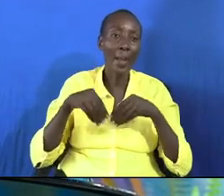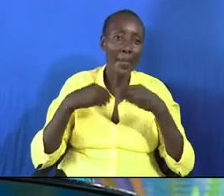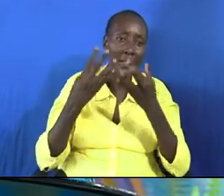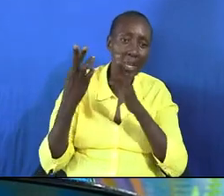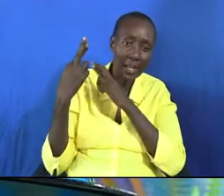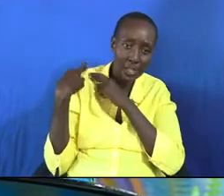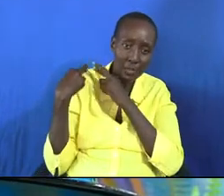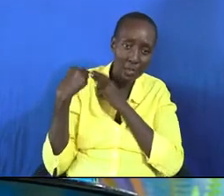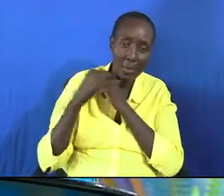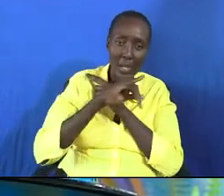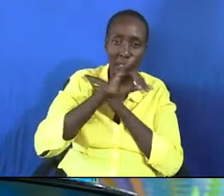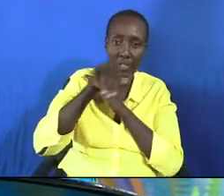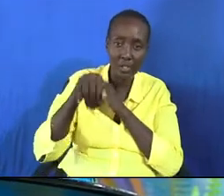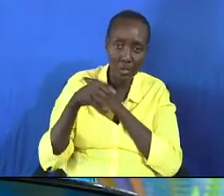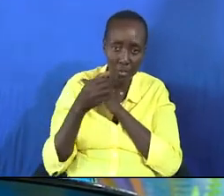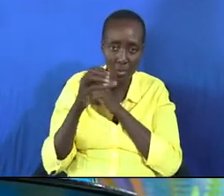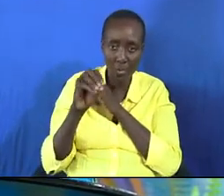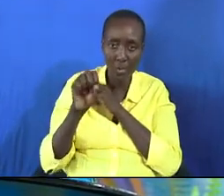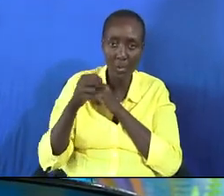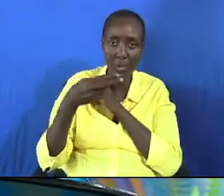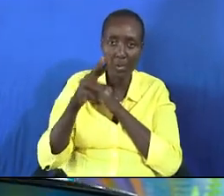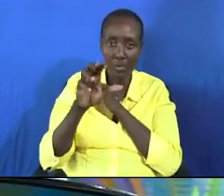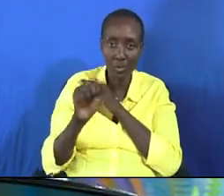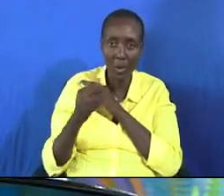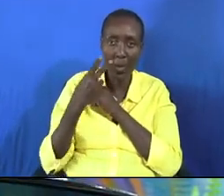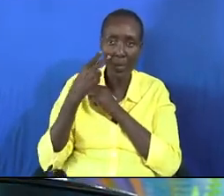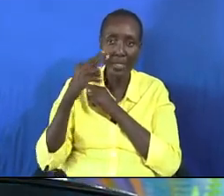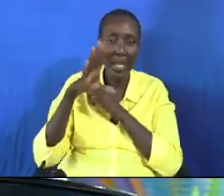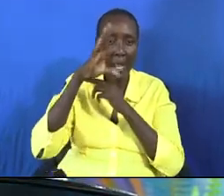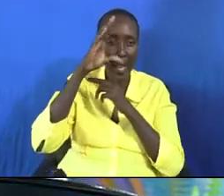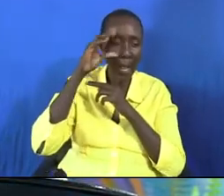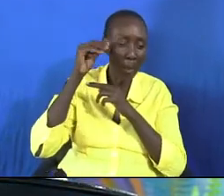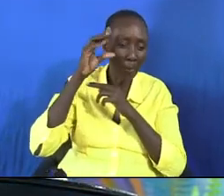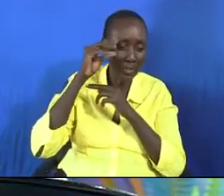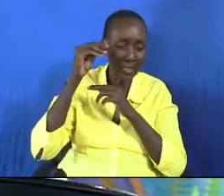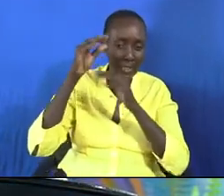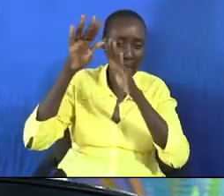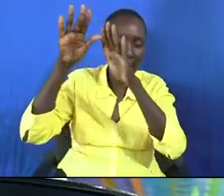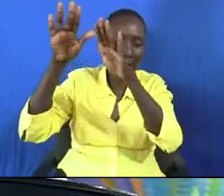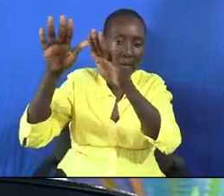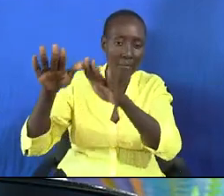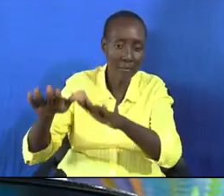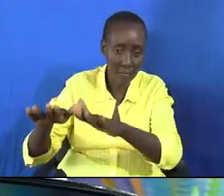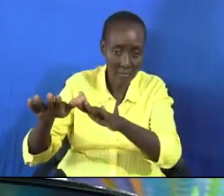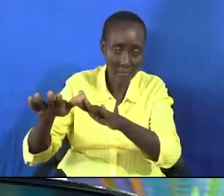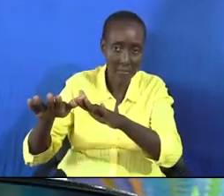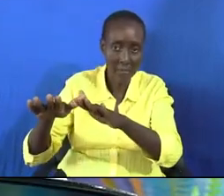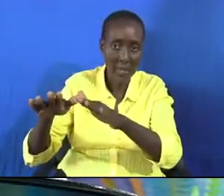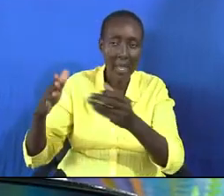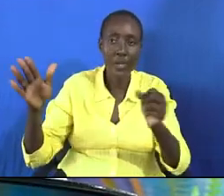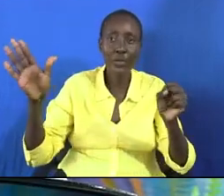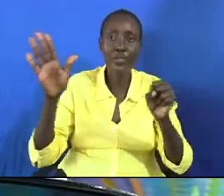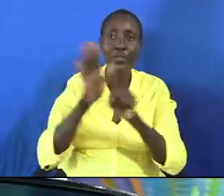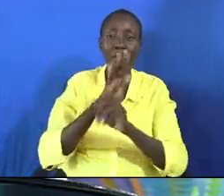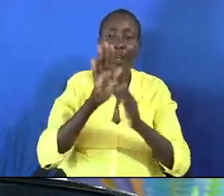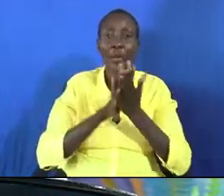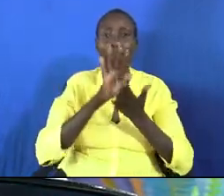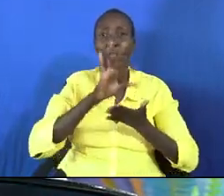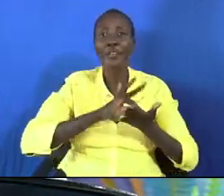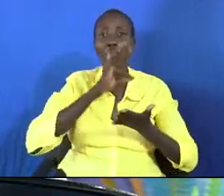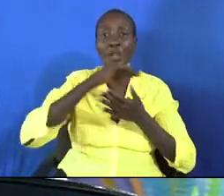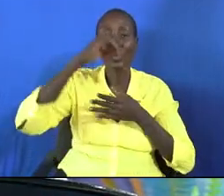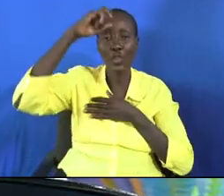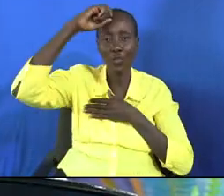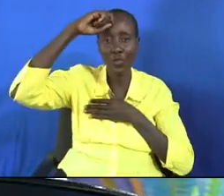Joshua, we see that Moses laid his hands on him and he was filled with the spirit of